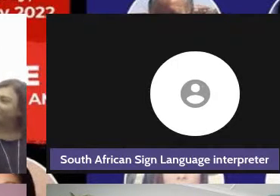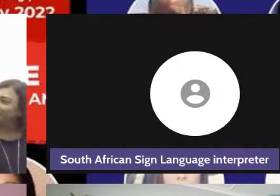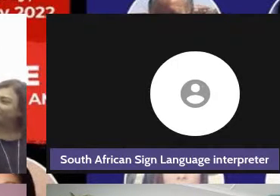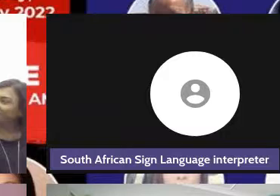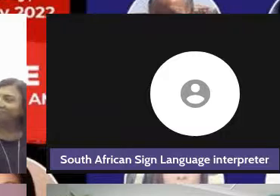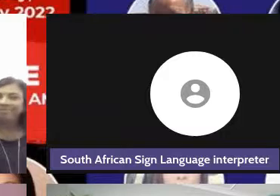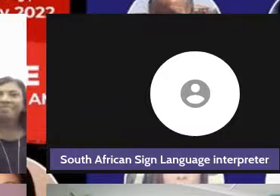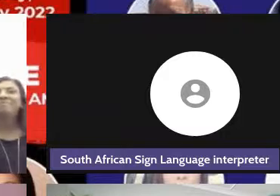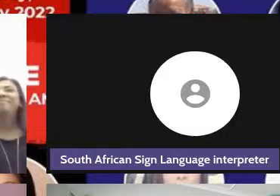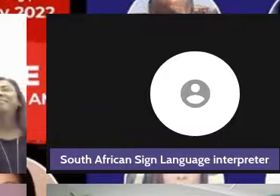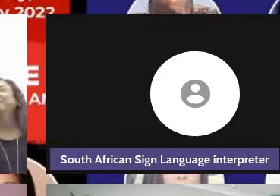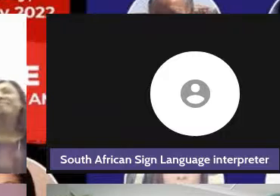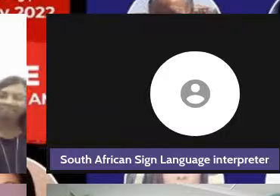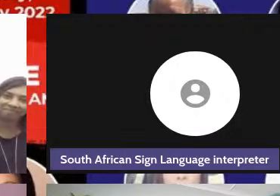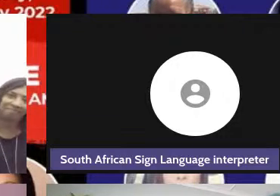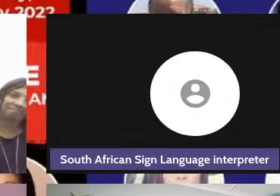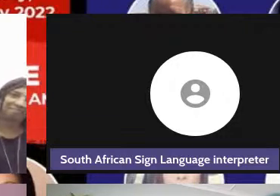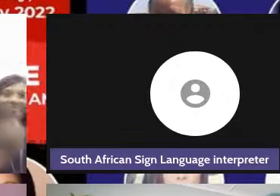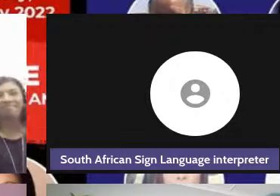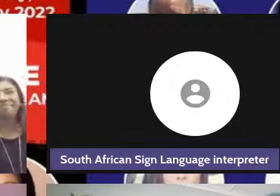all.